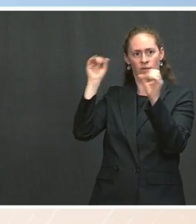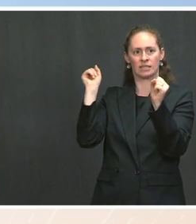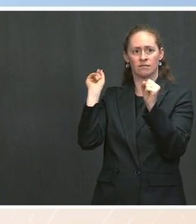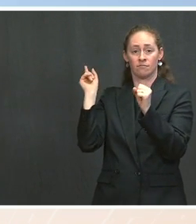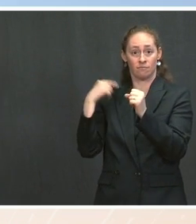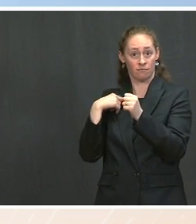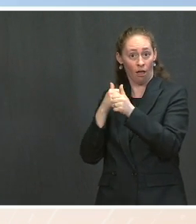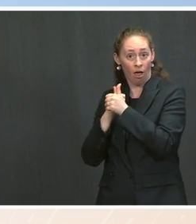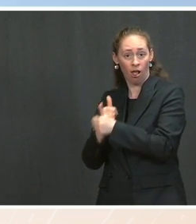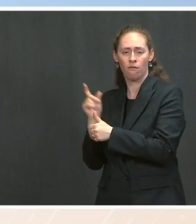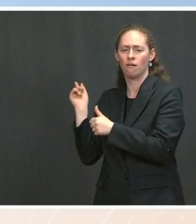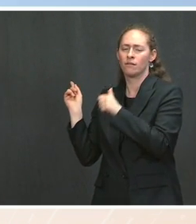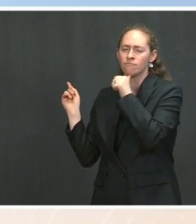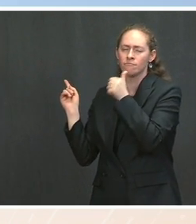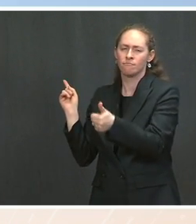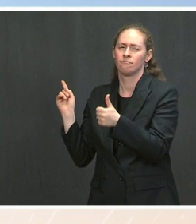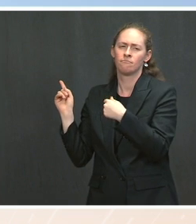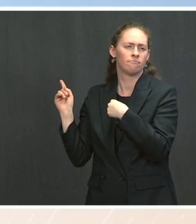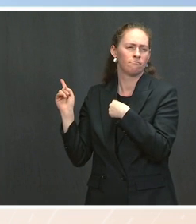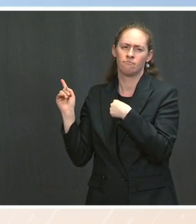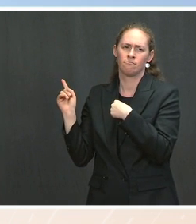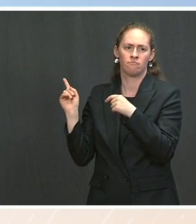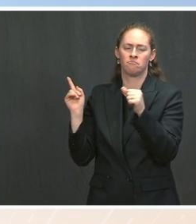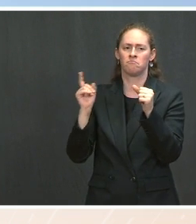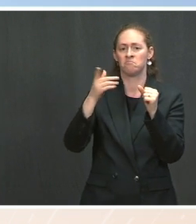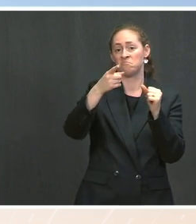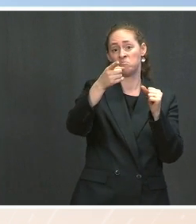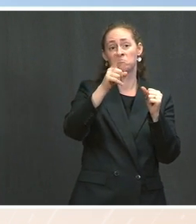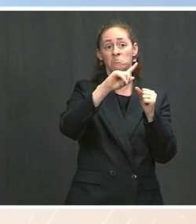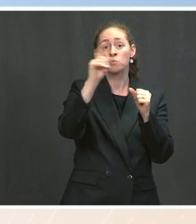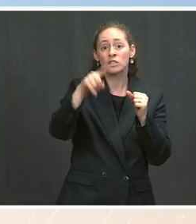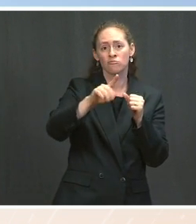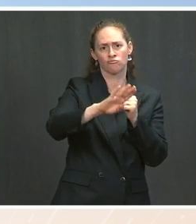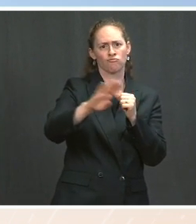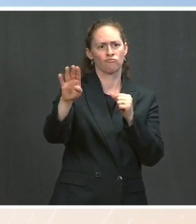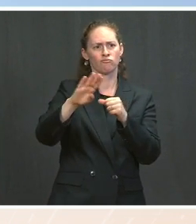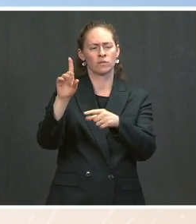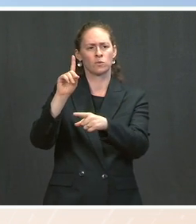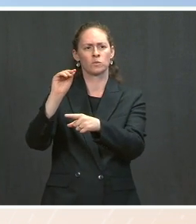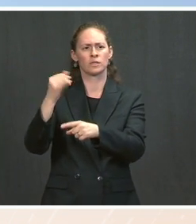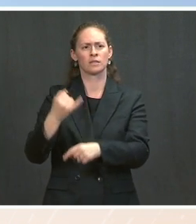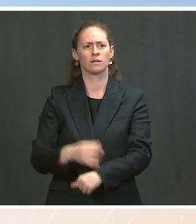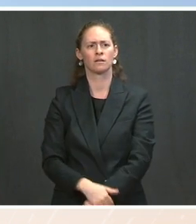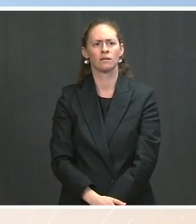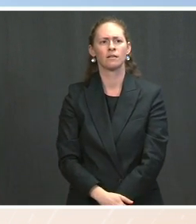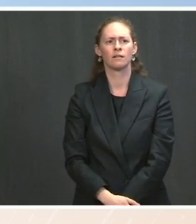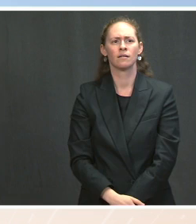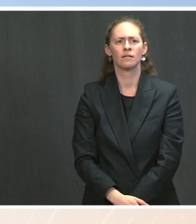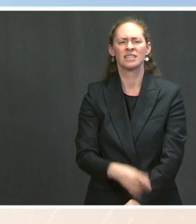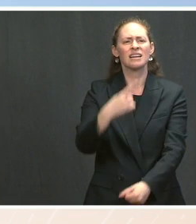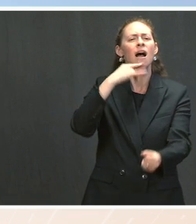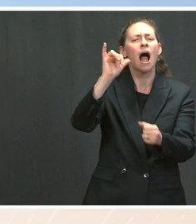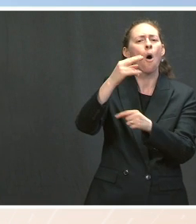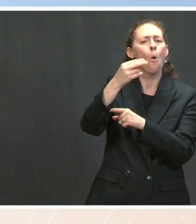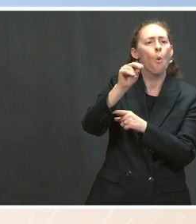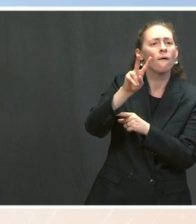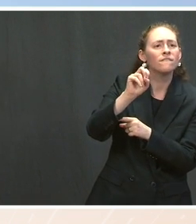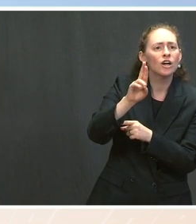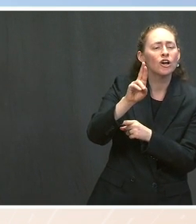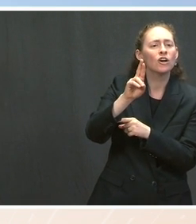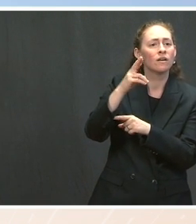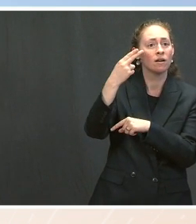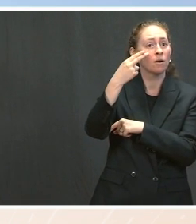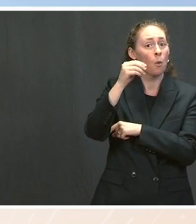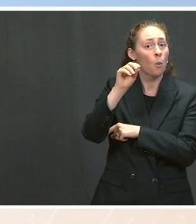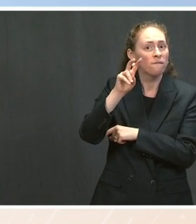say I would point you to our Department of Justice to how they will approach that issue. You said the Holder model, and Eric Holder did monitor the